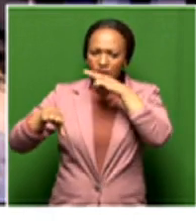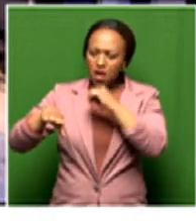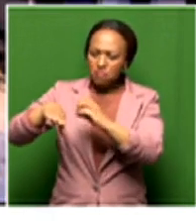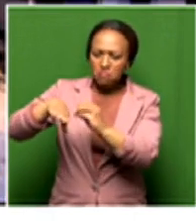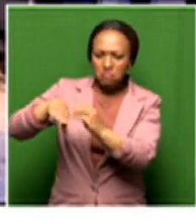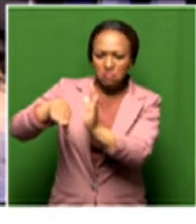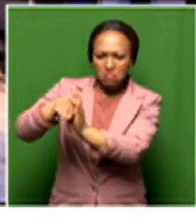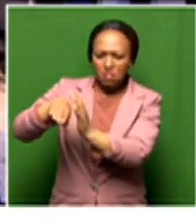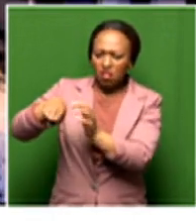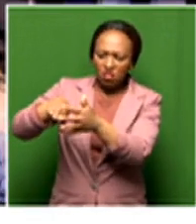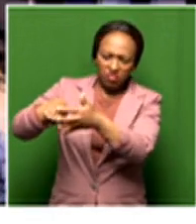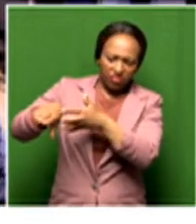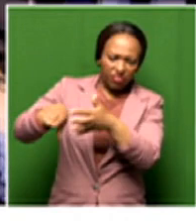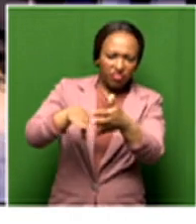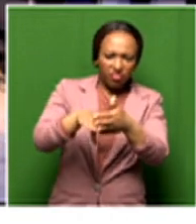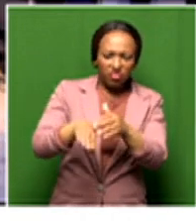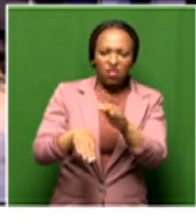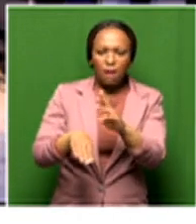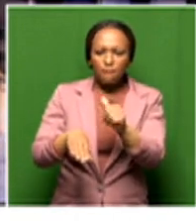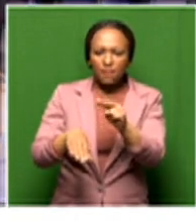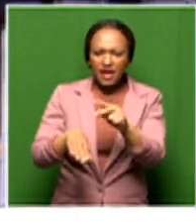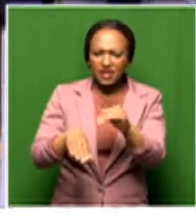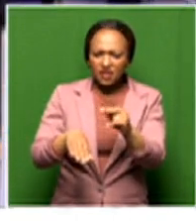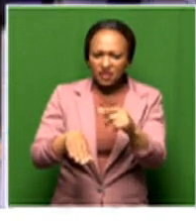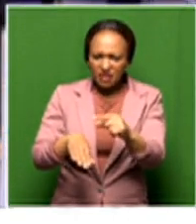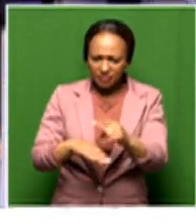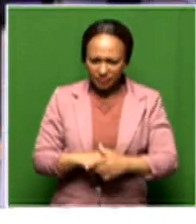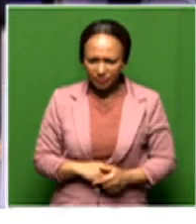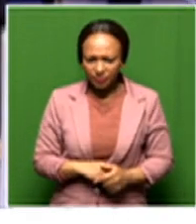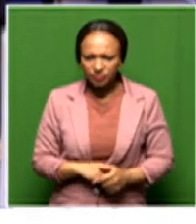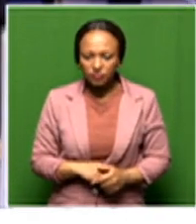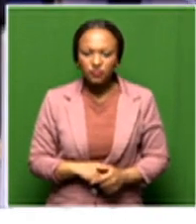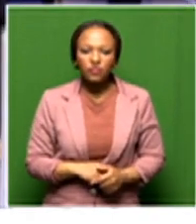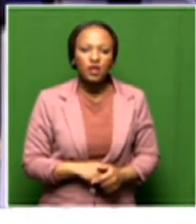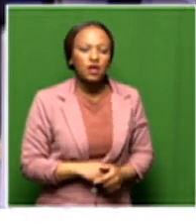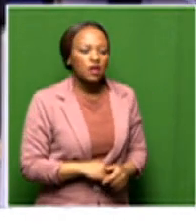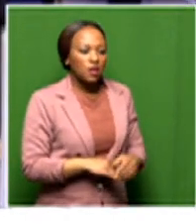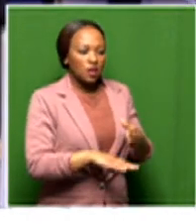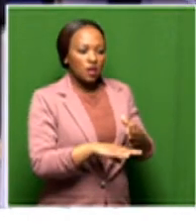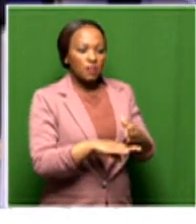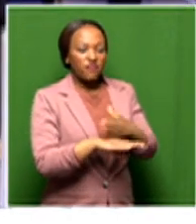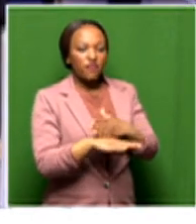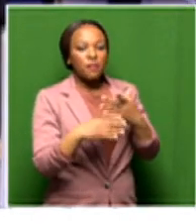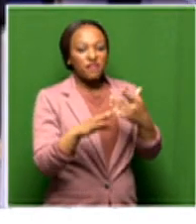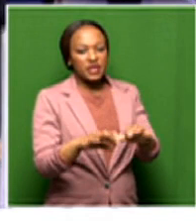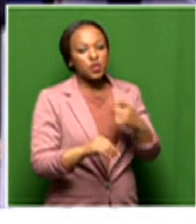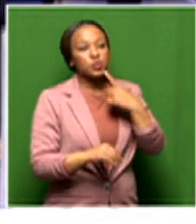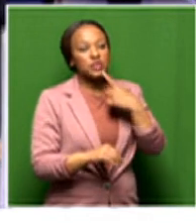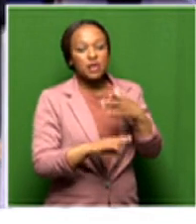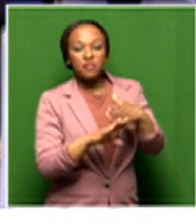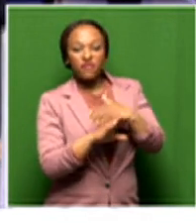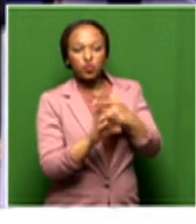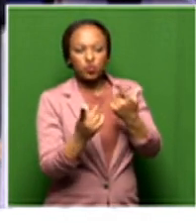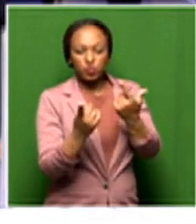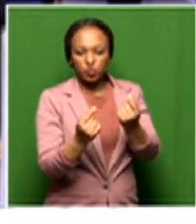across? So, as I mentioned, that part of the important work that we needed to do